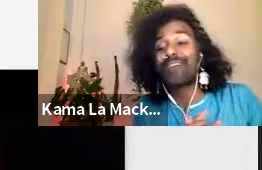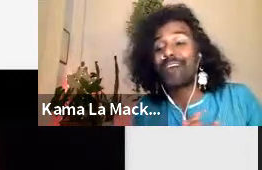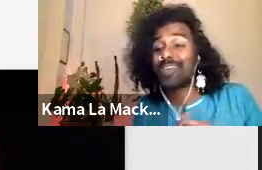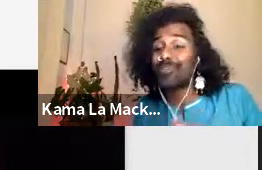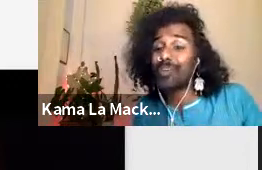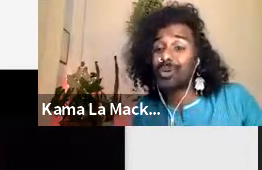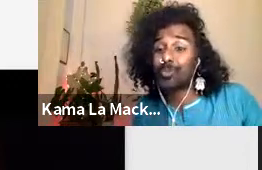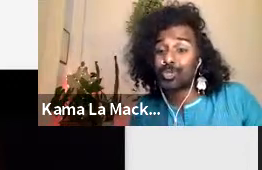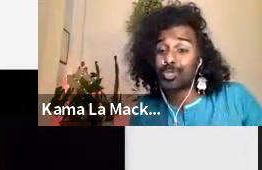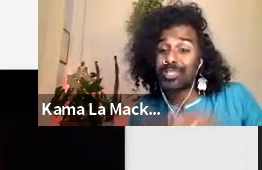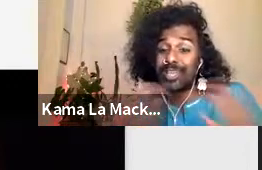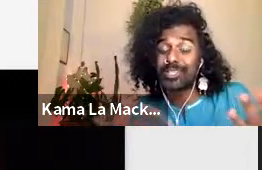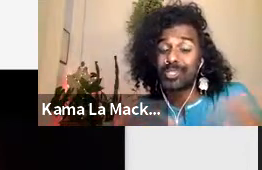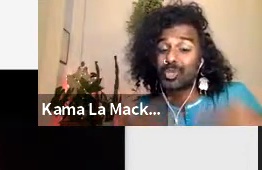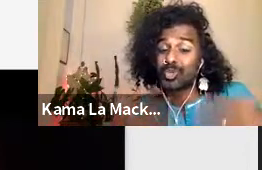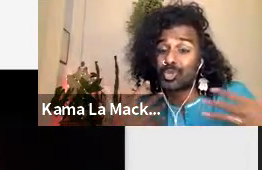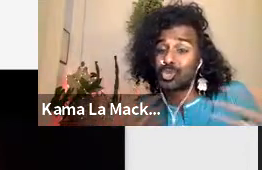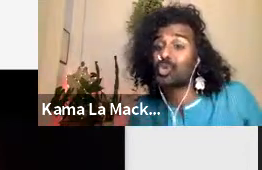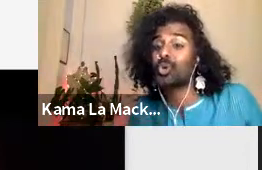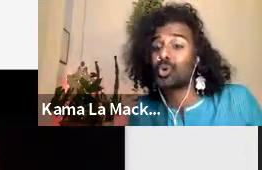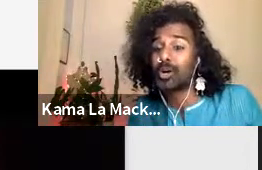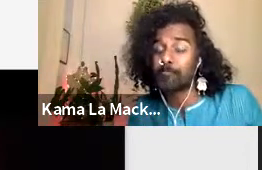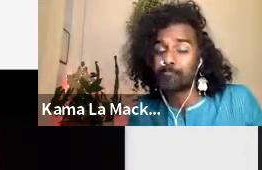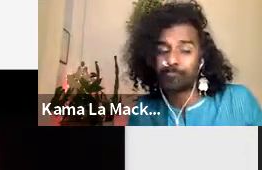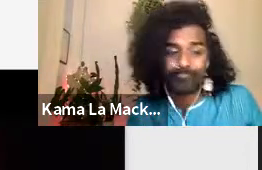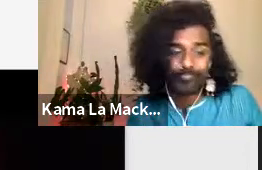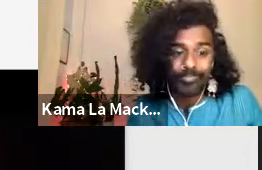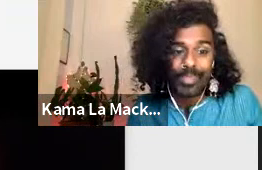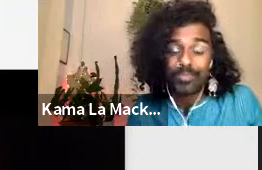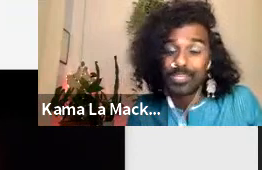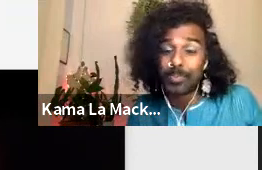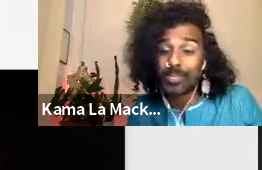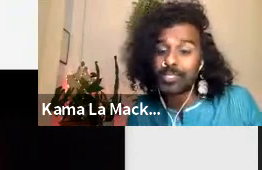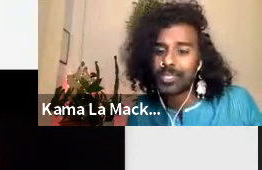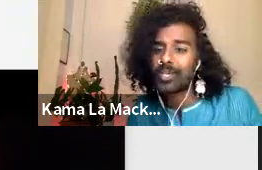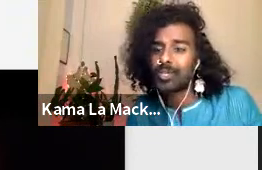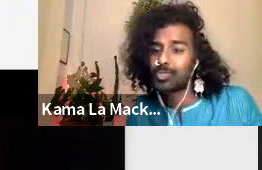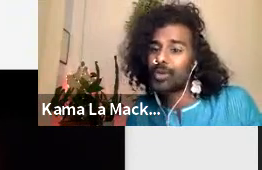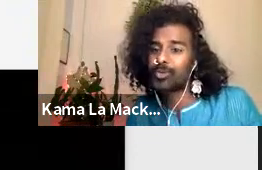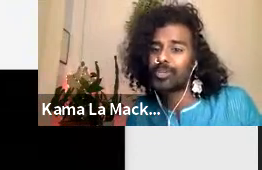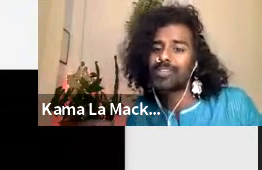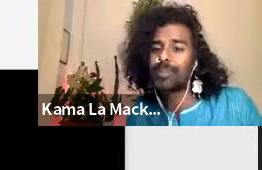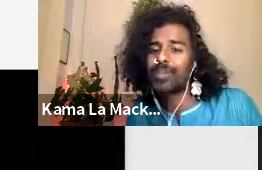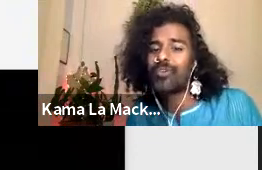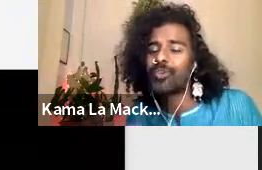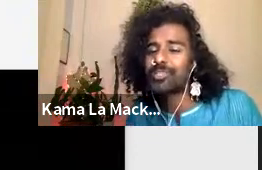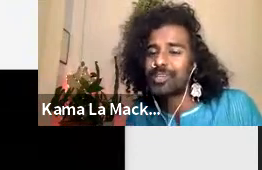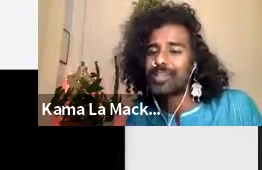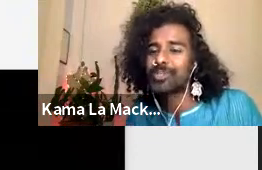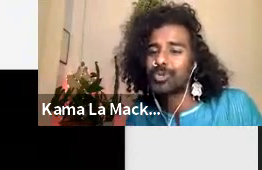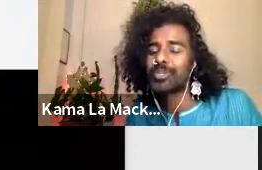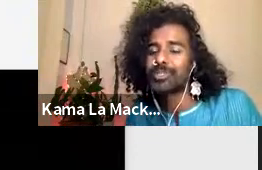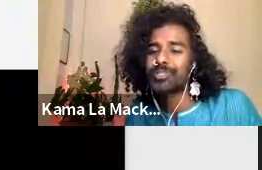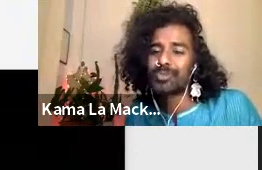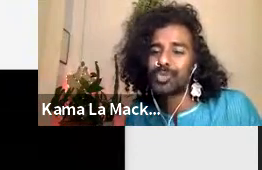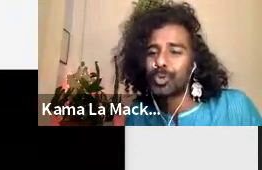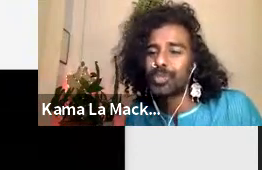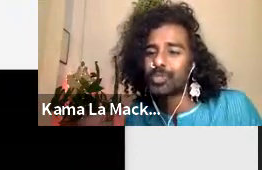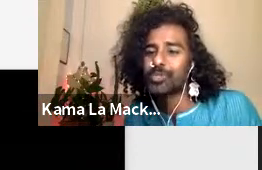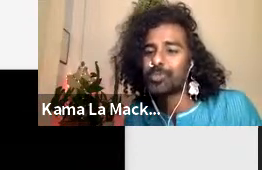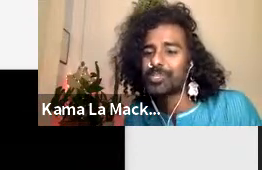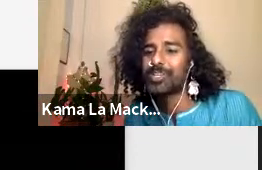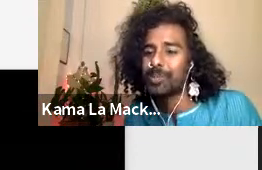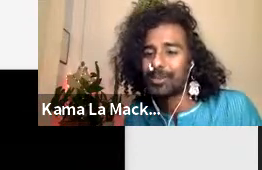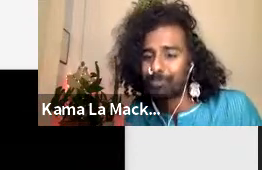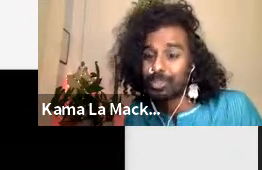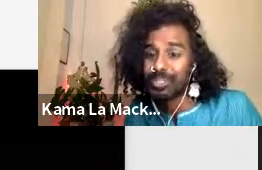So I've never had the opportunity yet to show this piece to an audience. I mean, a very select audience saw it,